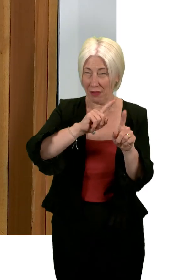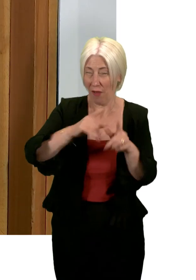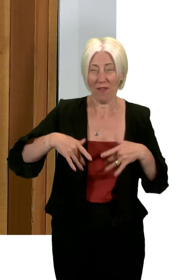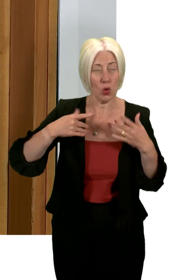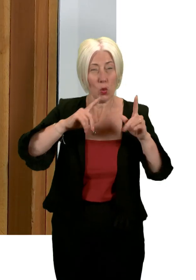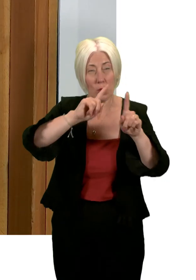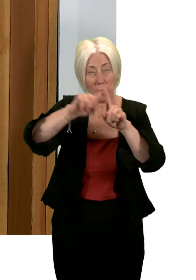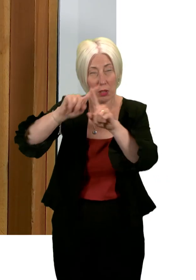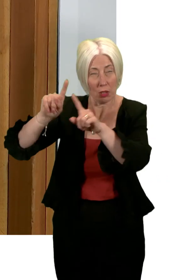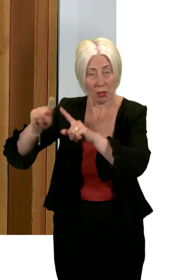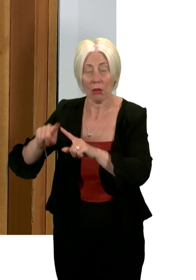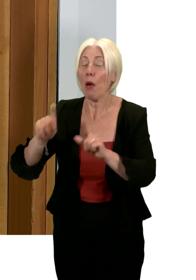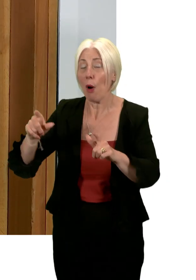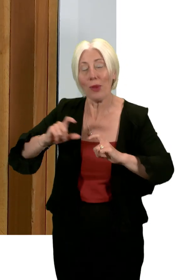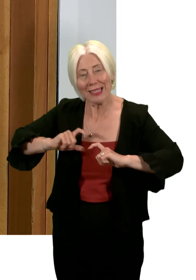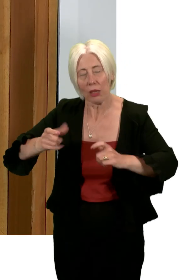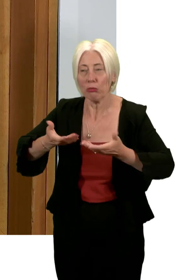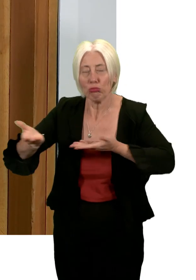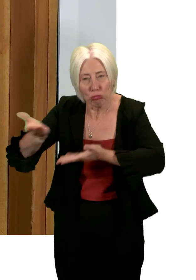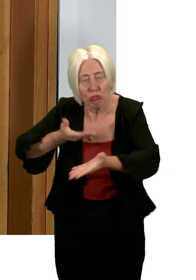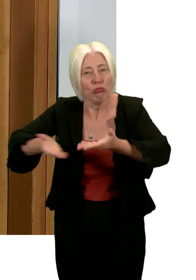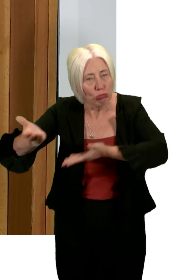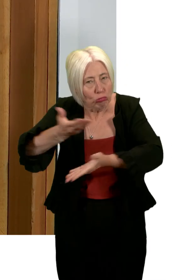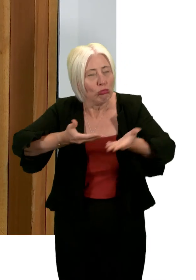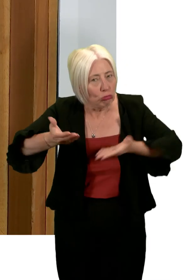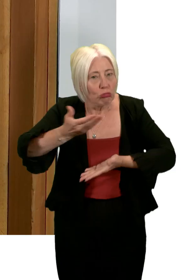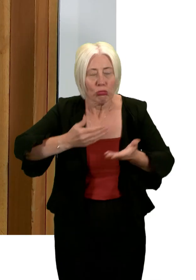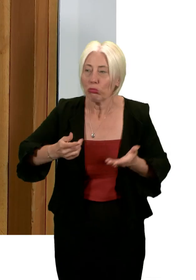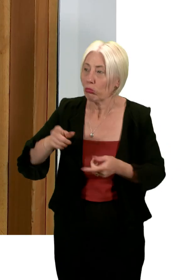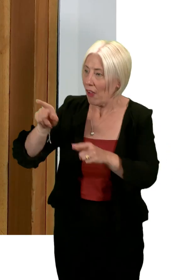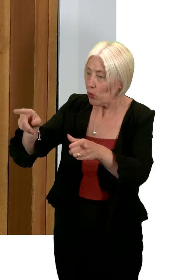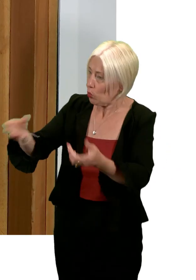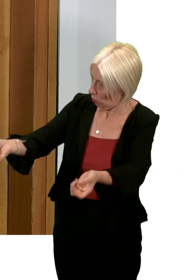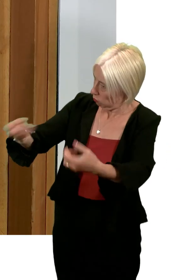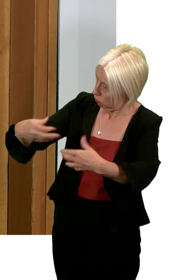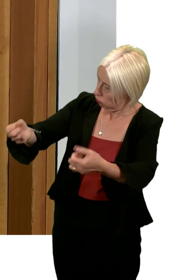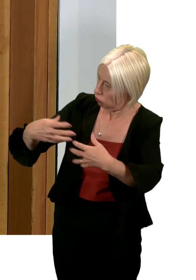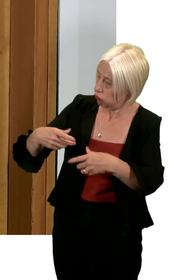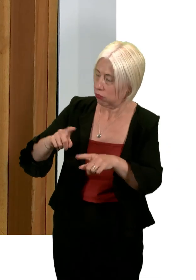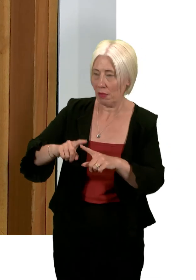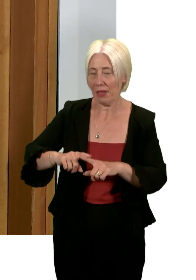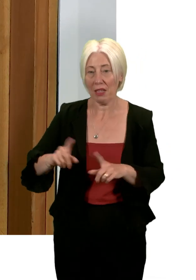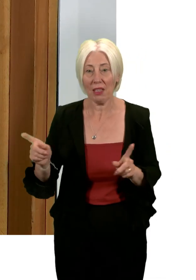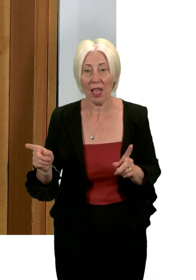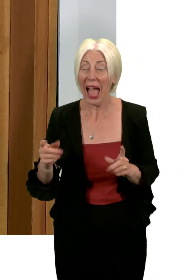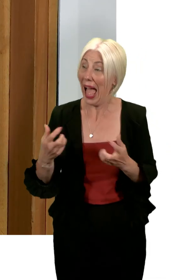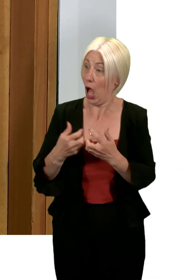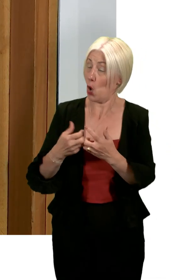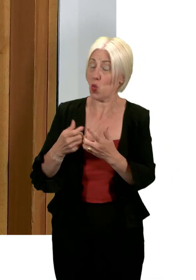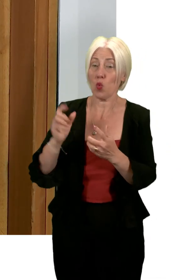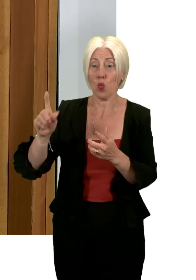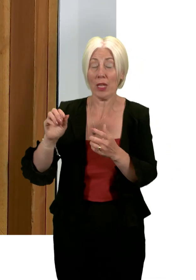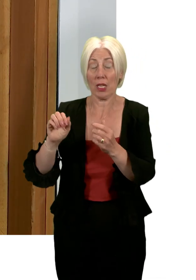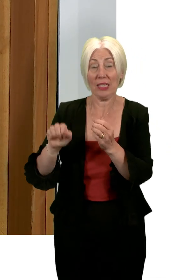ongoing discussions and having a voice to contribute towards that different policy development is